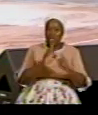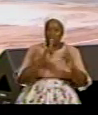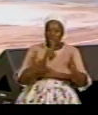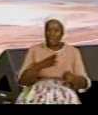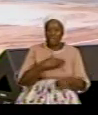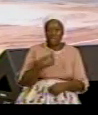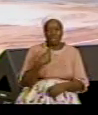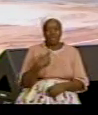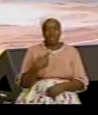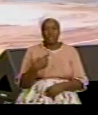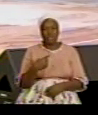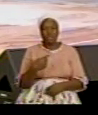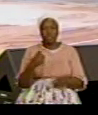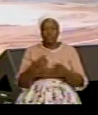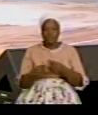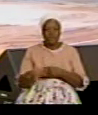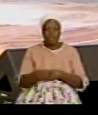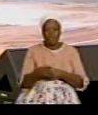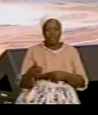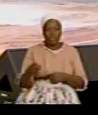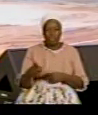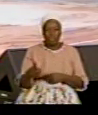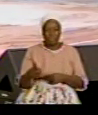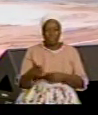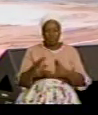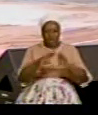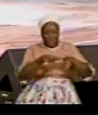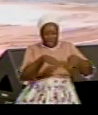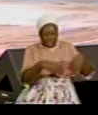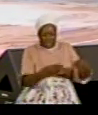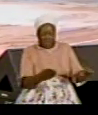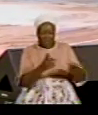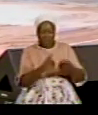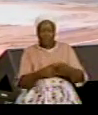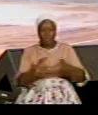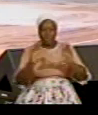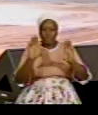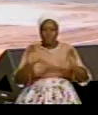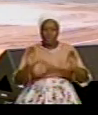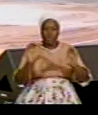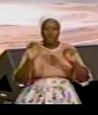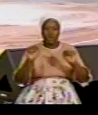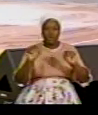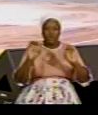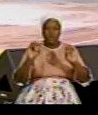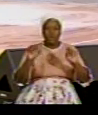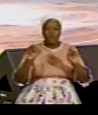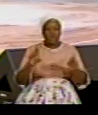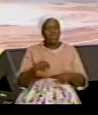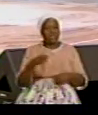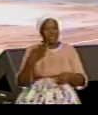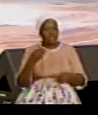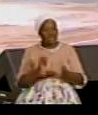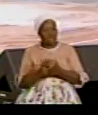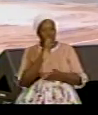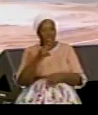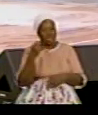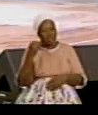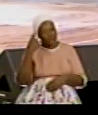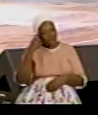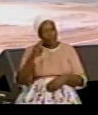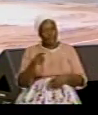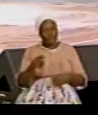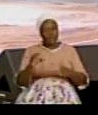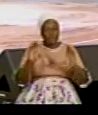said unto them, render unto Caesar the things that are Caesar's, and to